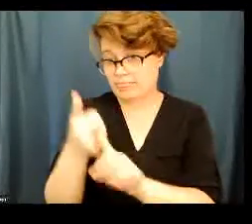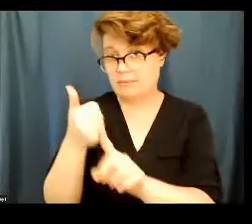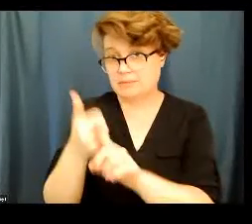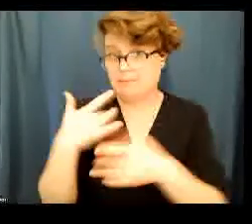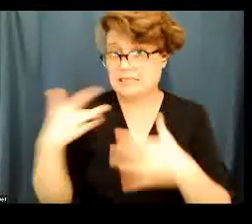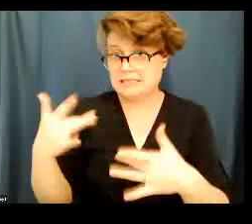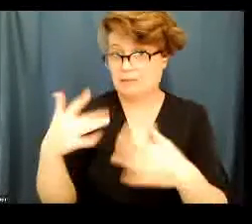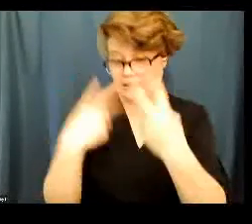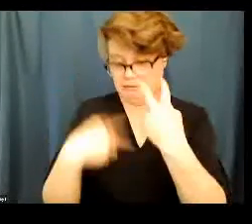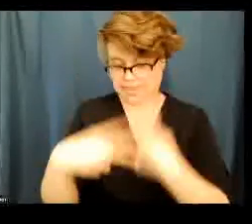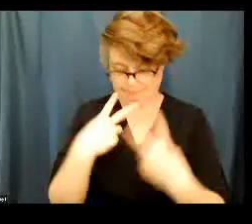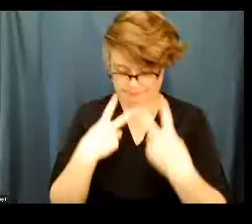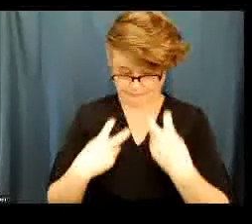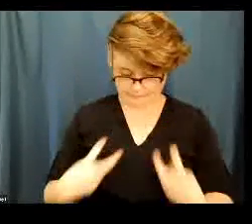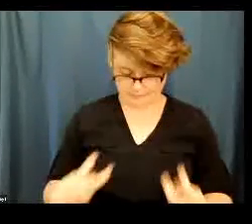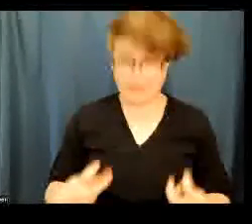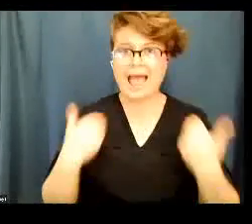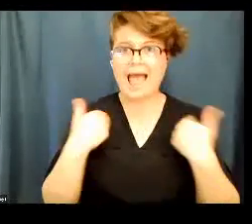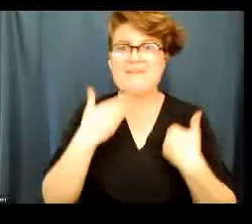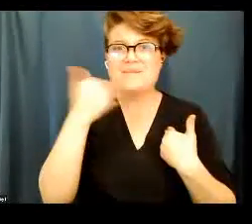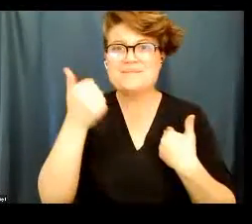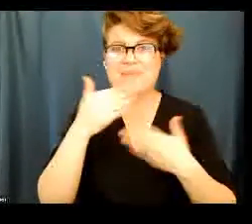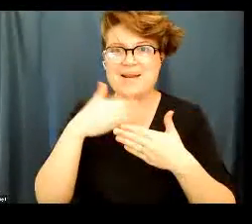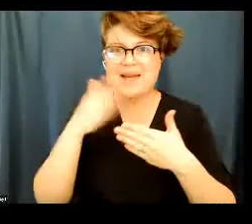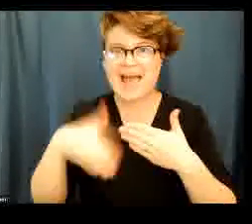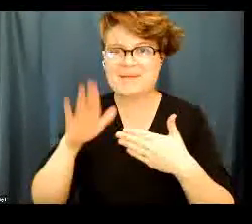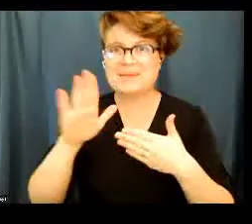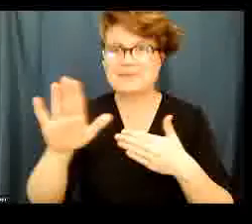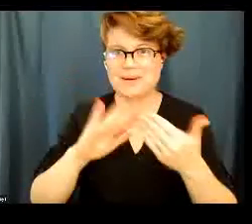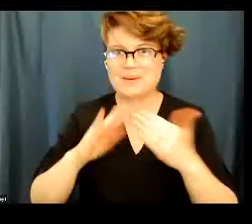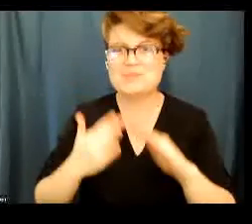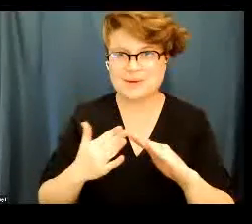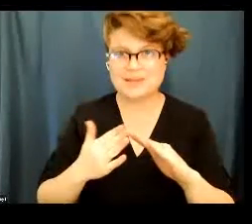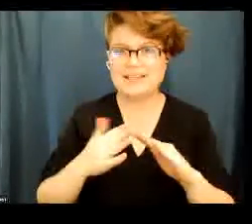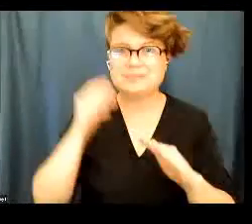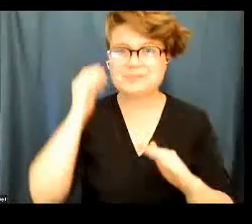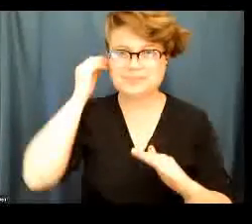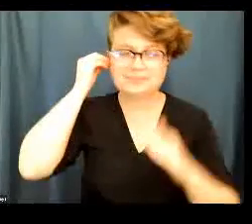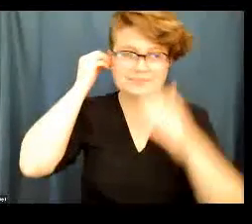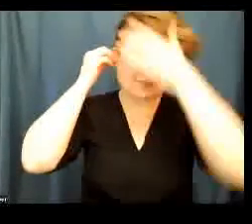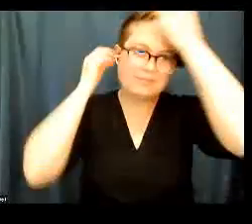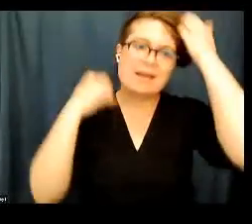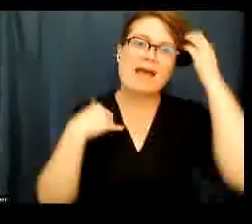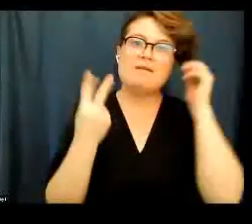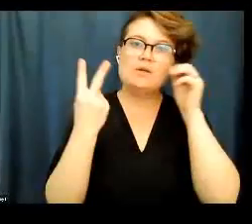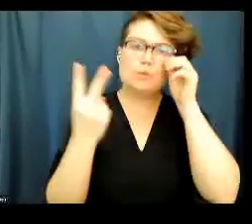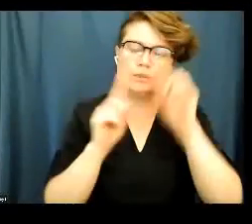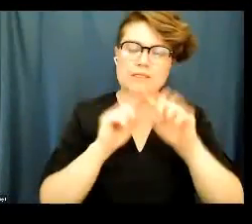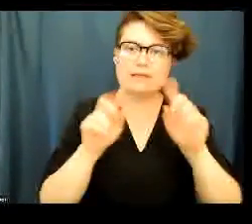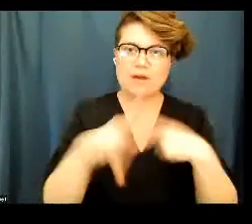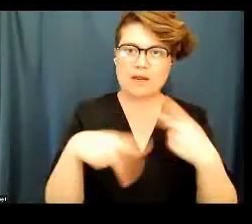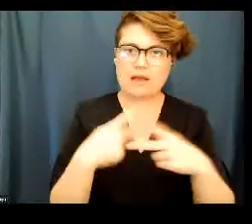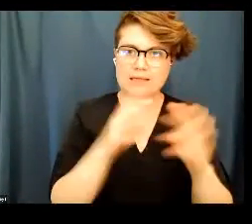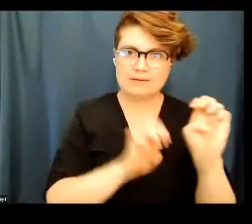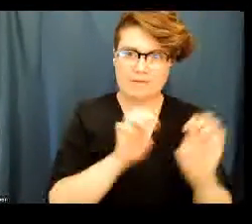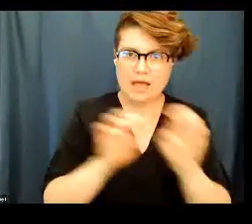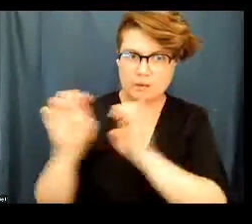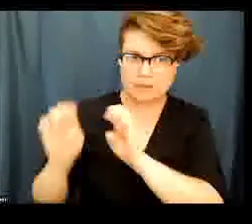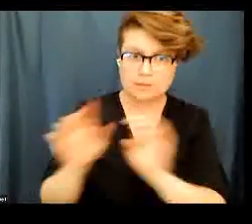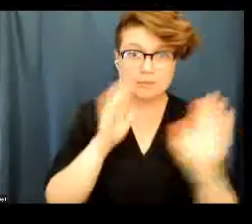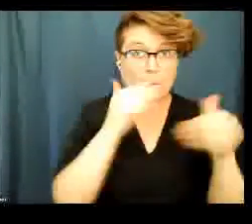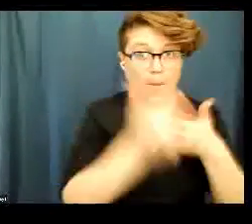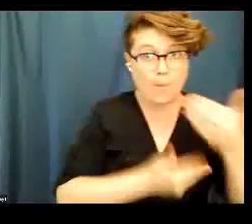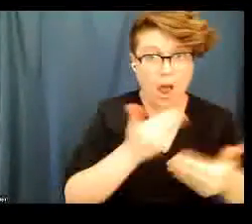outcomes in their community. And there's 2 different types of evaluations we can look at. We can do process focus.